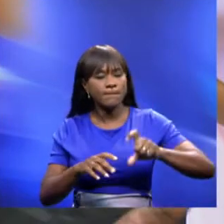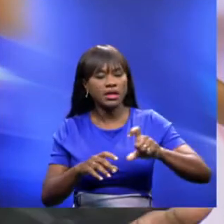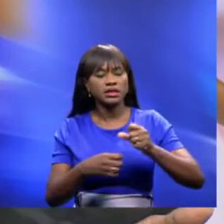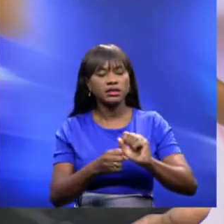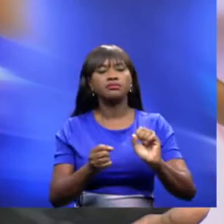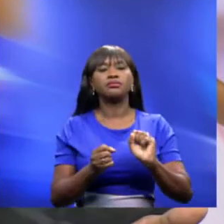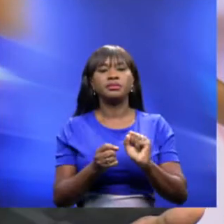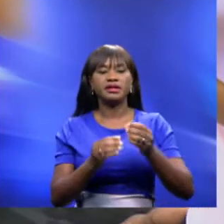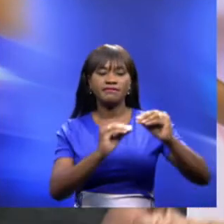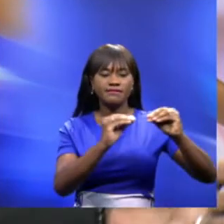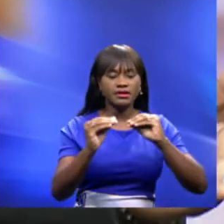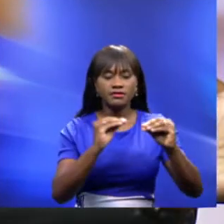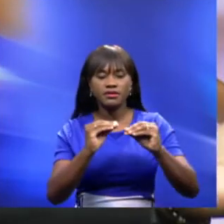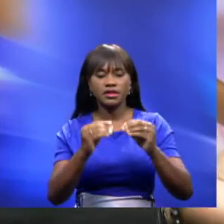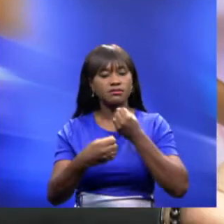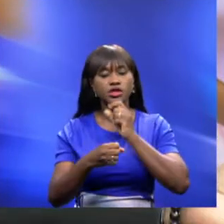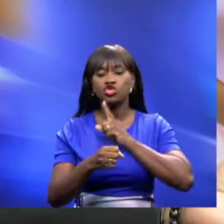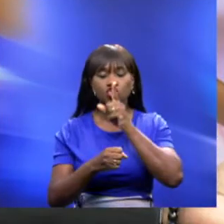they're not vulnerable.